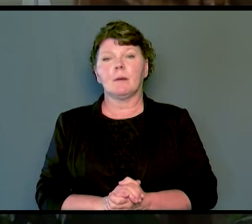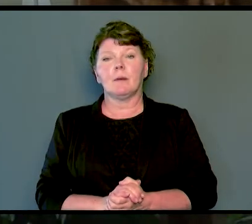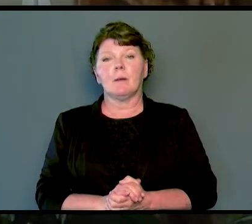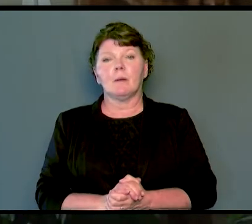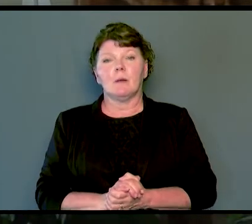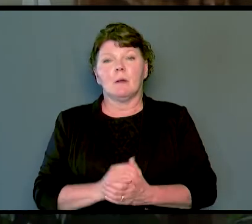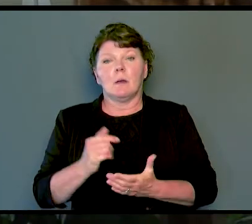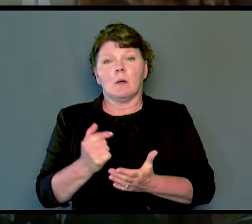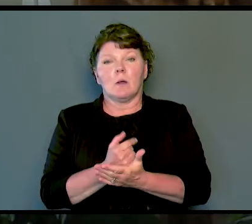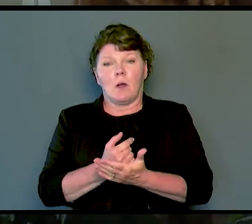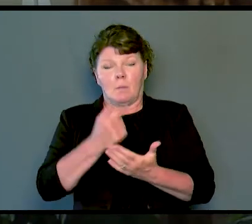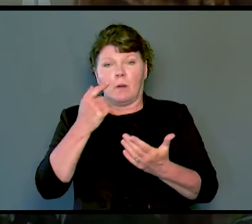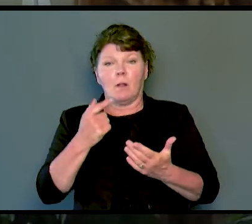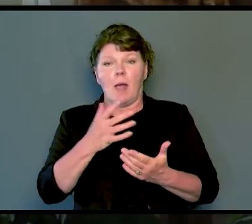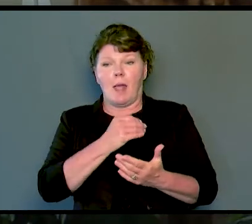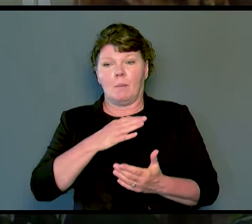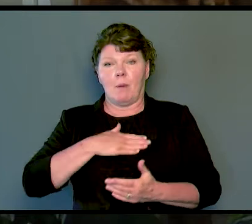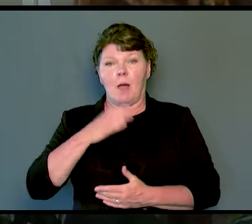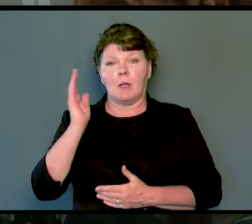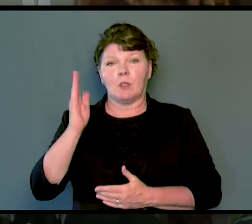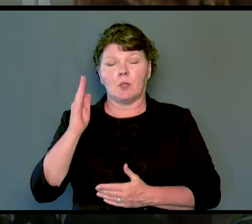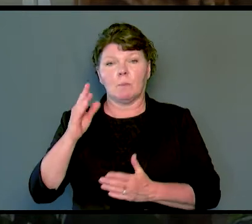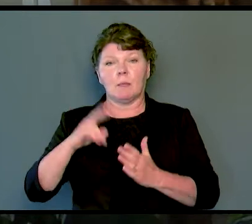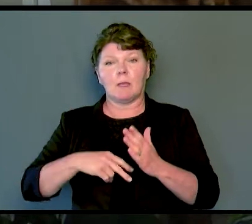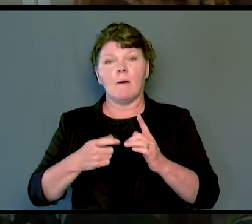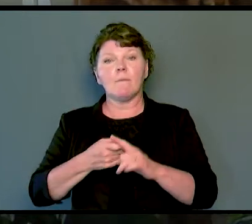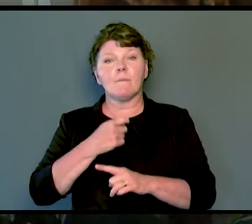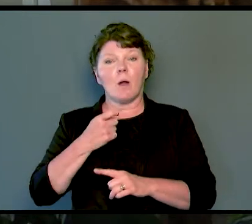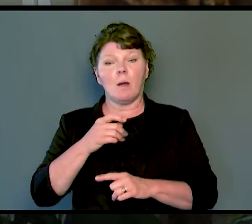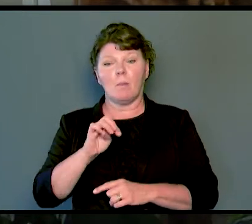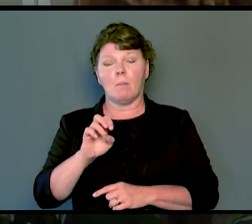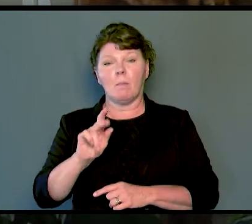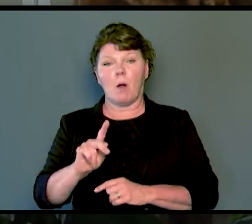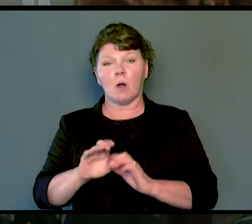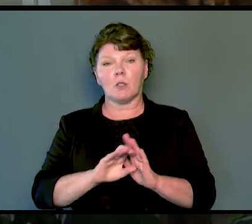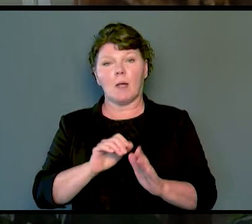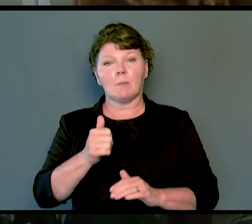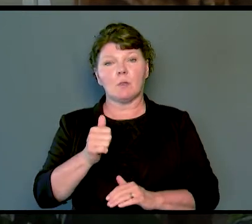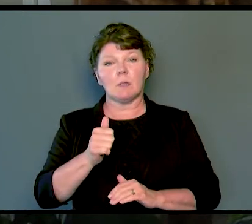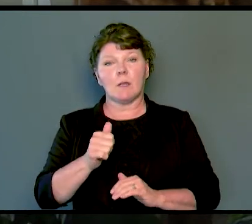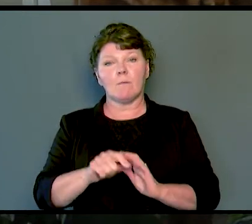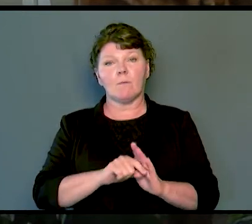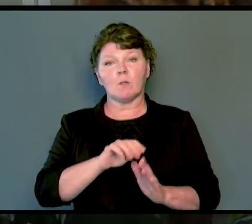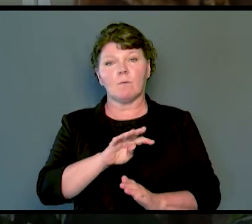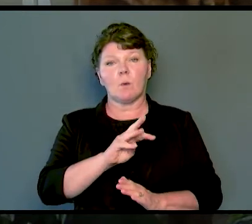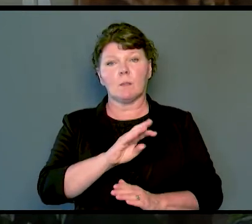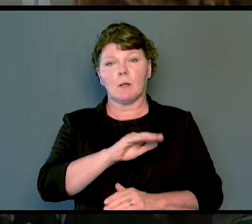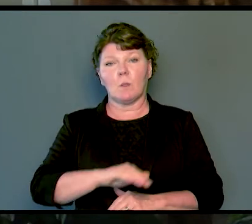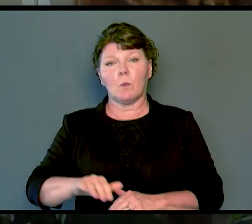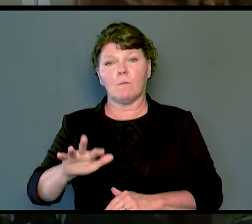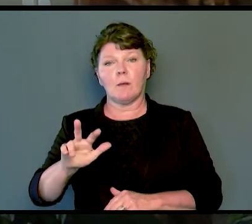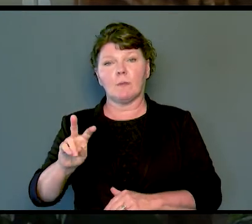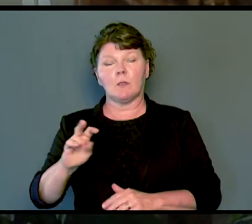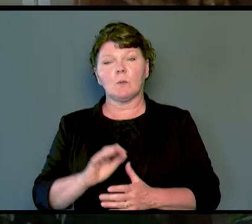The Holy Gospel reading and my sermon text is taken from Mark chapter 10, verses 46 through